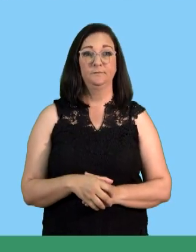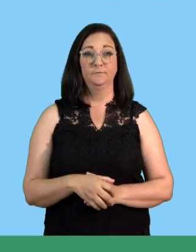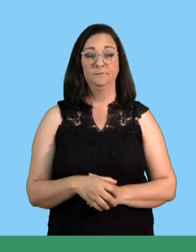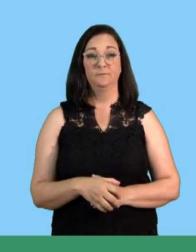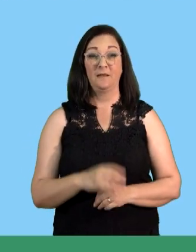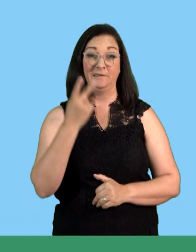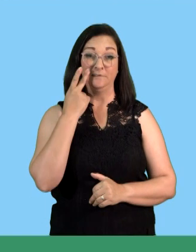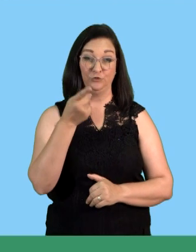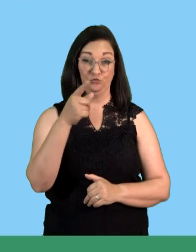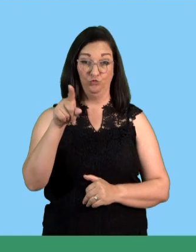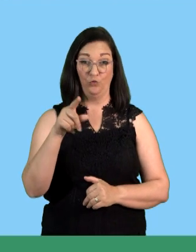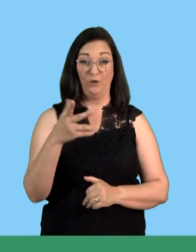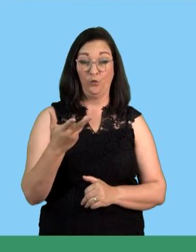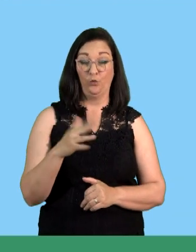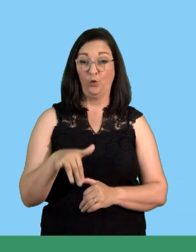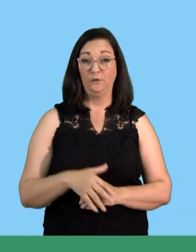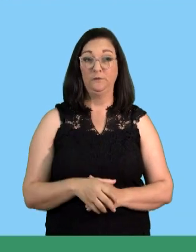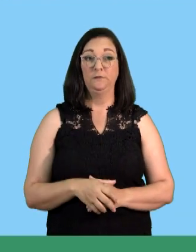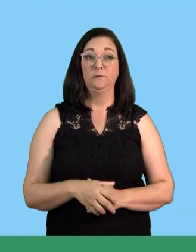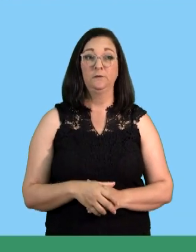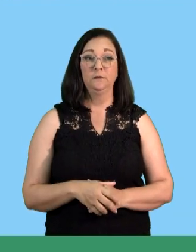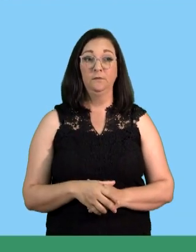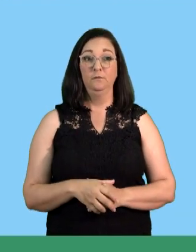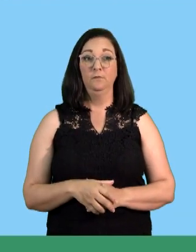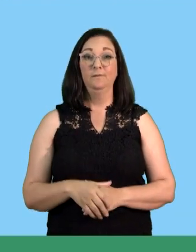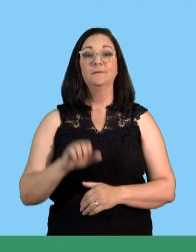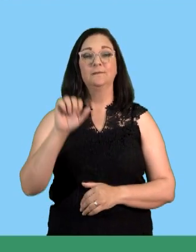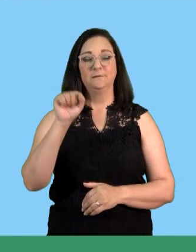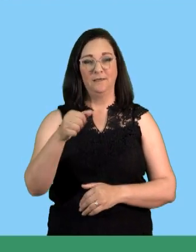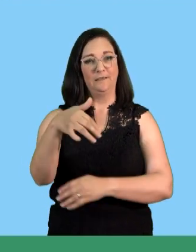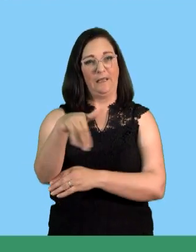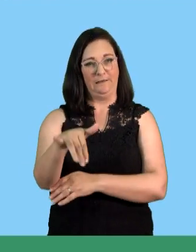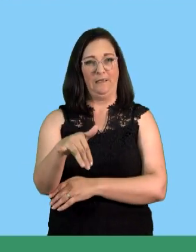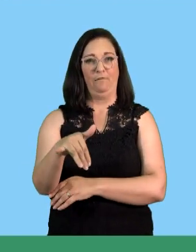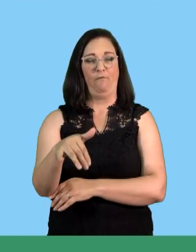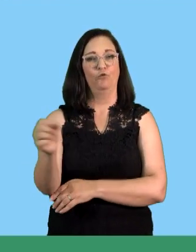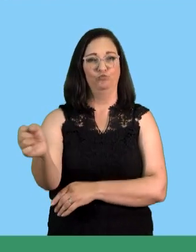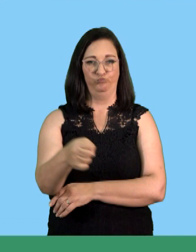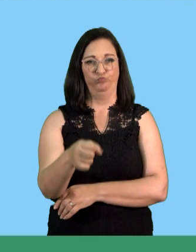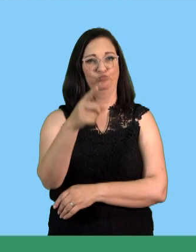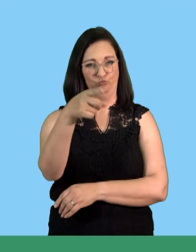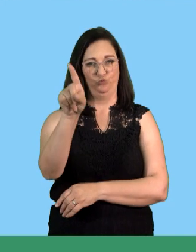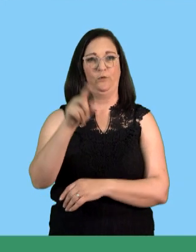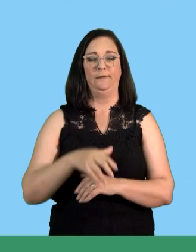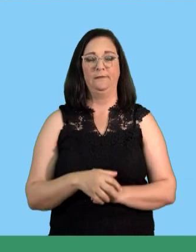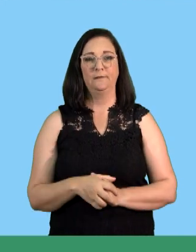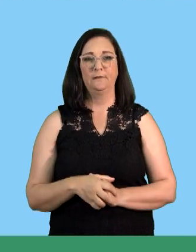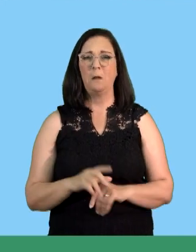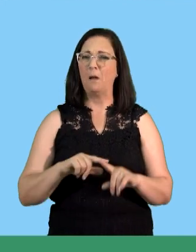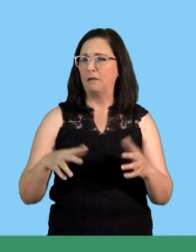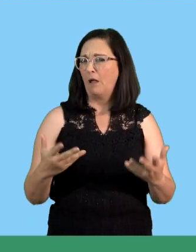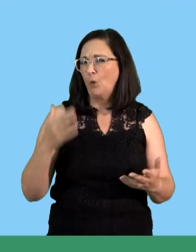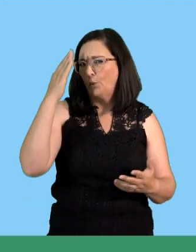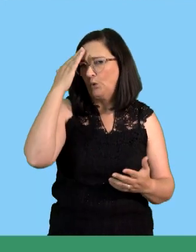Right, let's see if you're correct. Yes, you are spot on. It's external recruitment. But then how do we know that